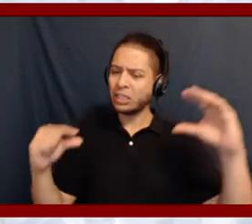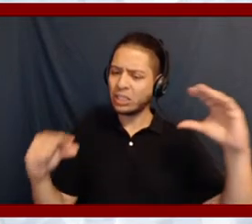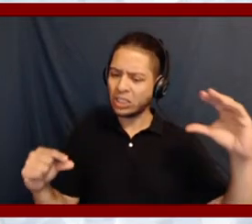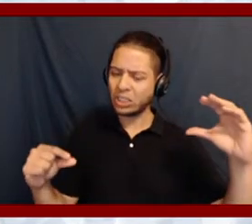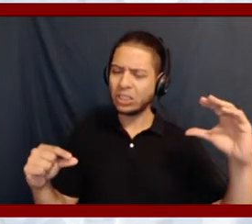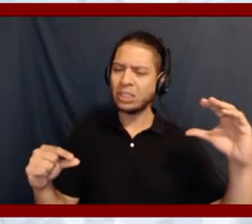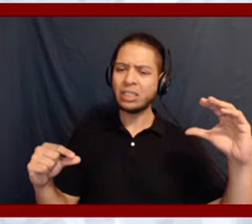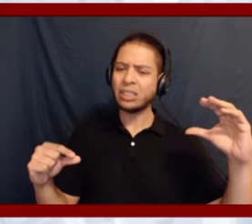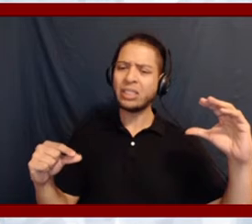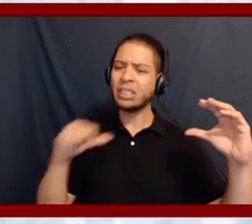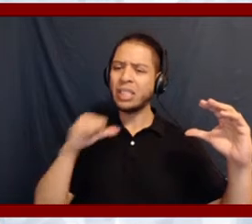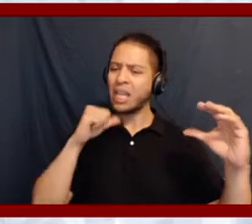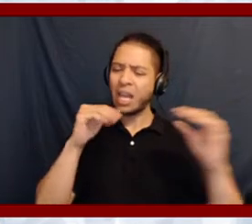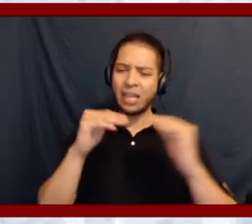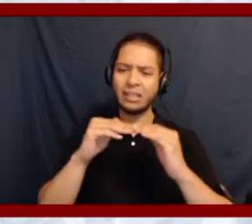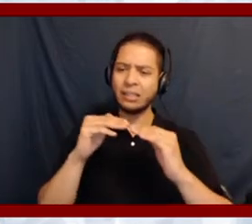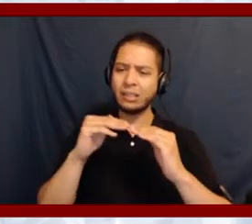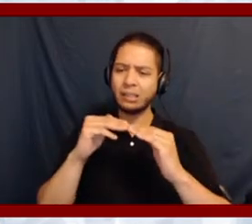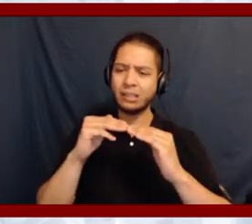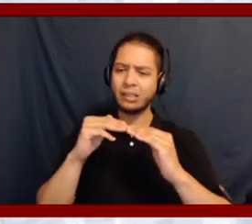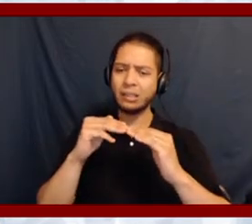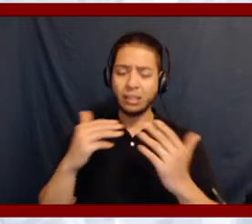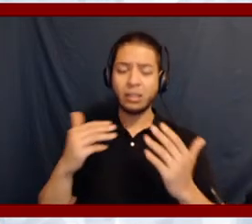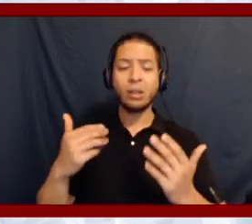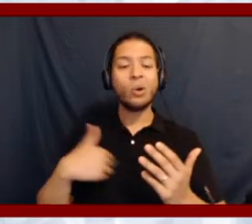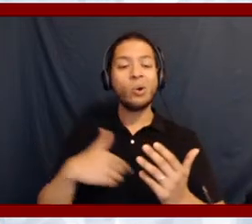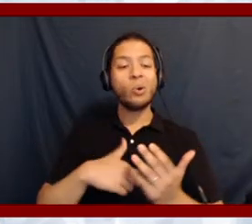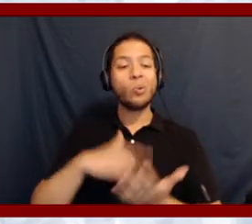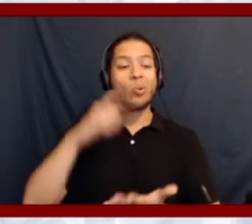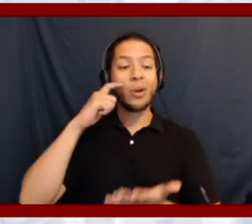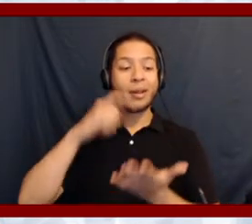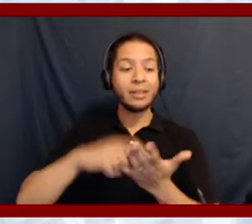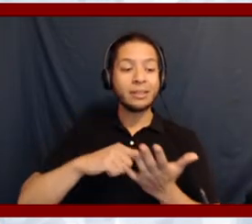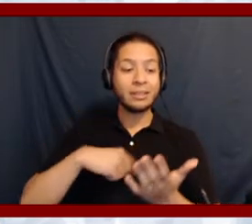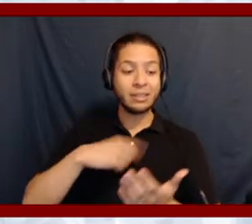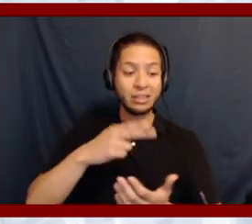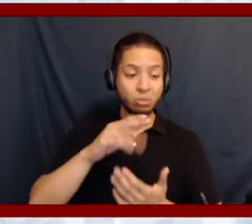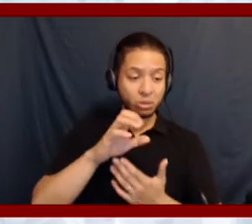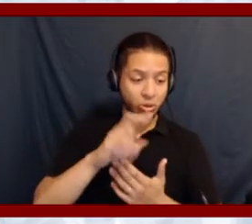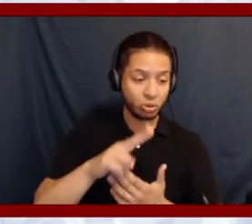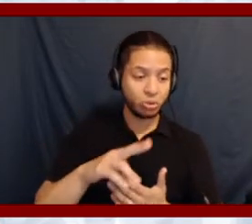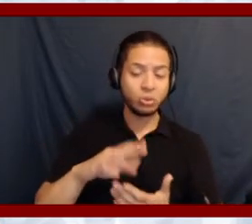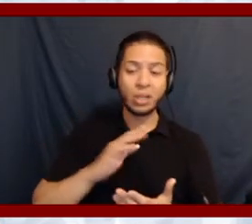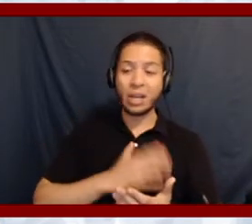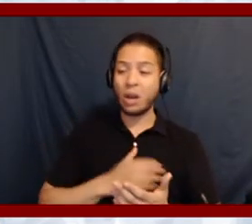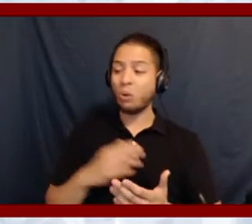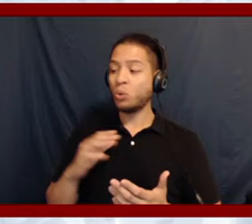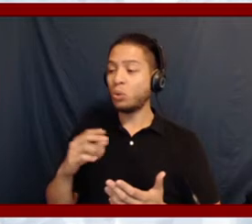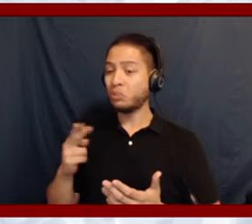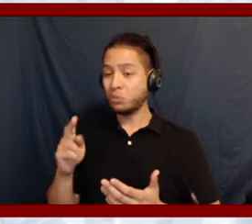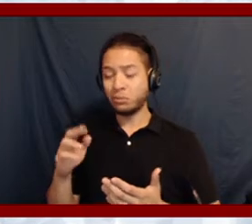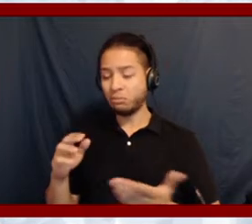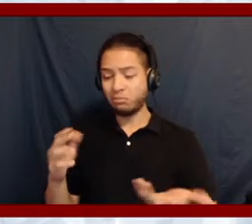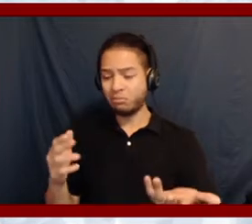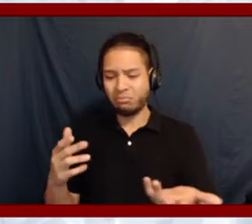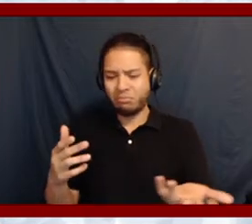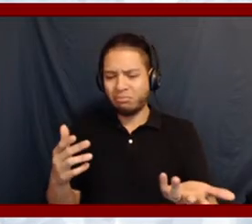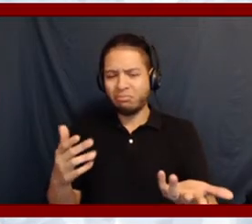we recognize it, our HBCUs, I think, recognize it, but we just have to, one, from our level,